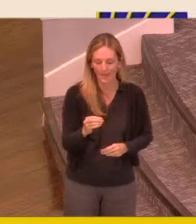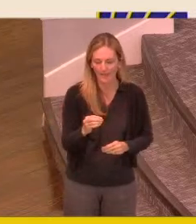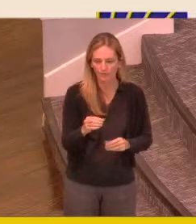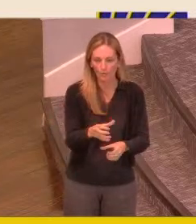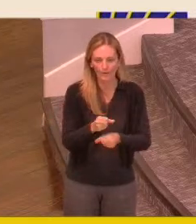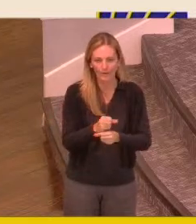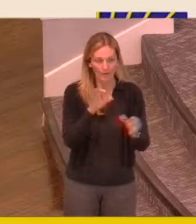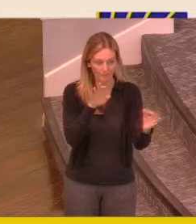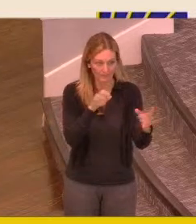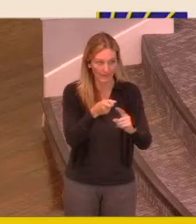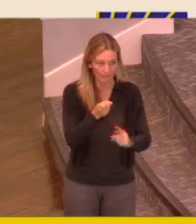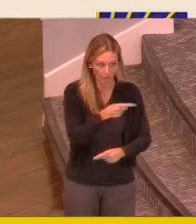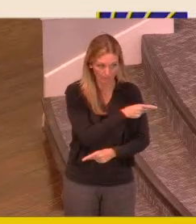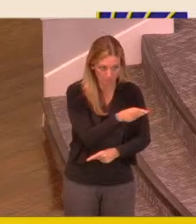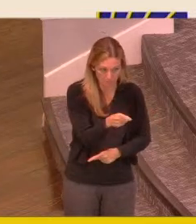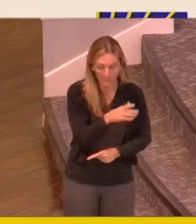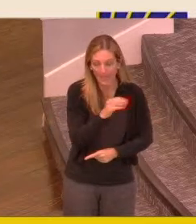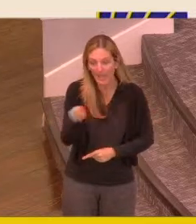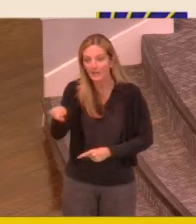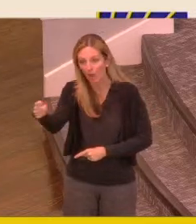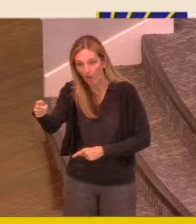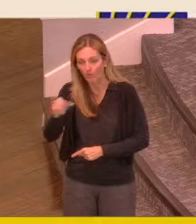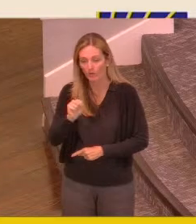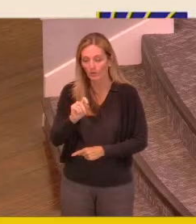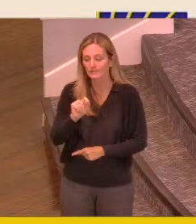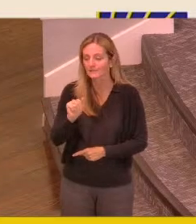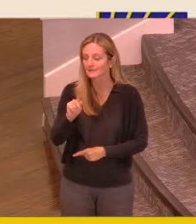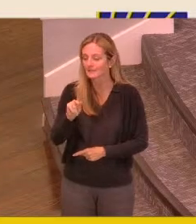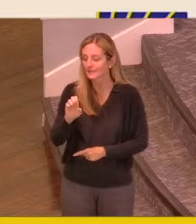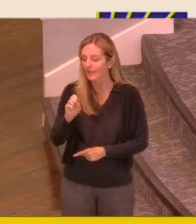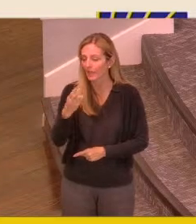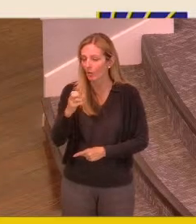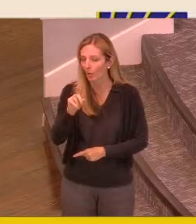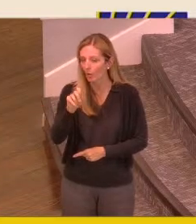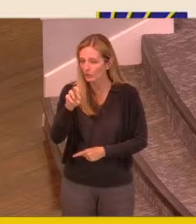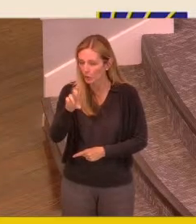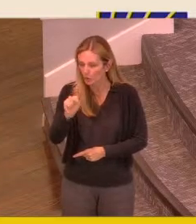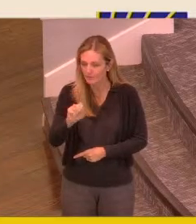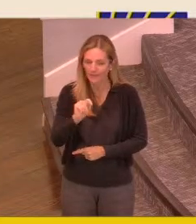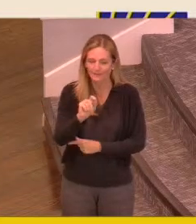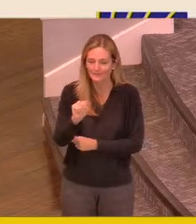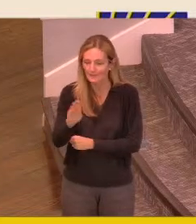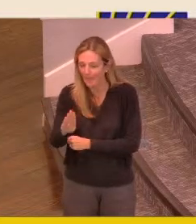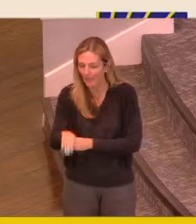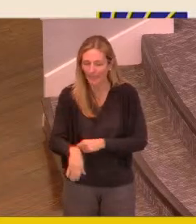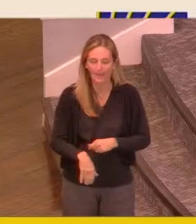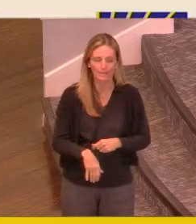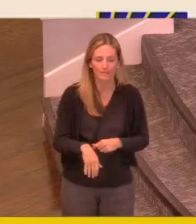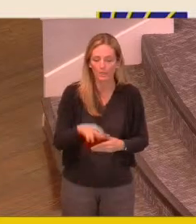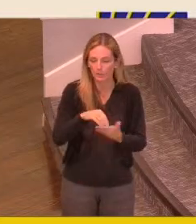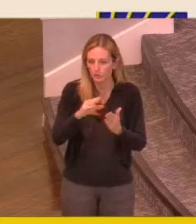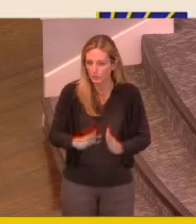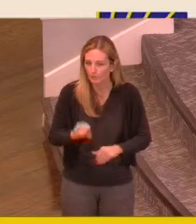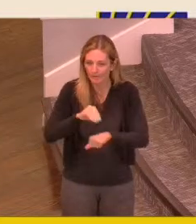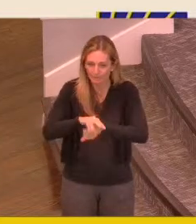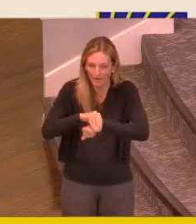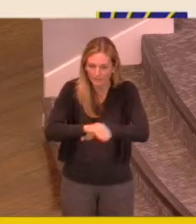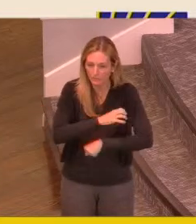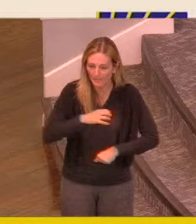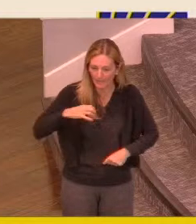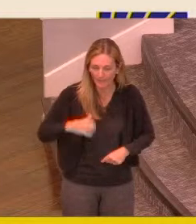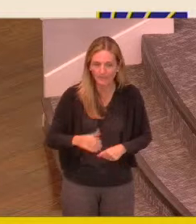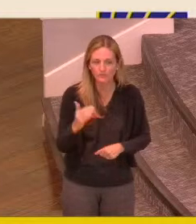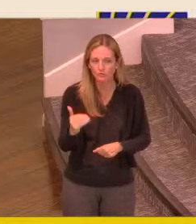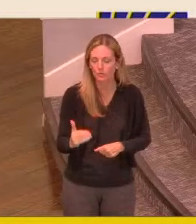feedback from many of our other stakeholder groups. So TAB representatives, our Student Advisory Council, a group of